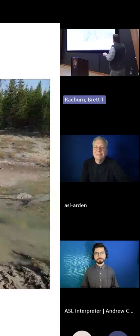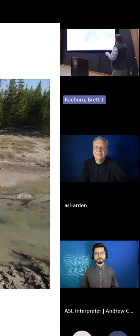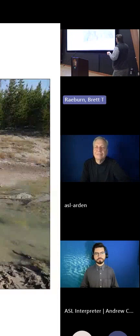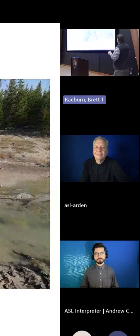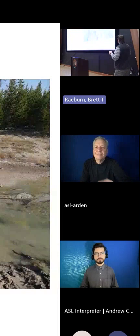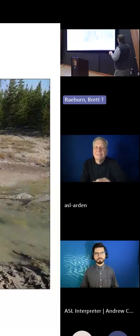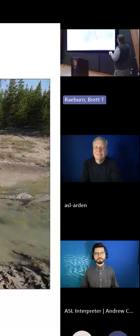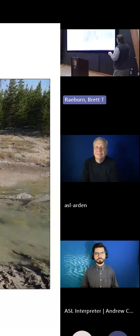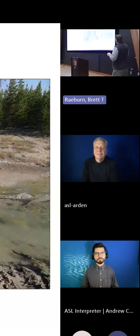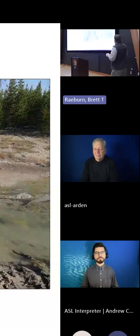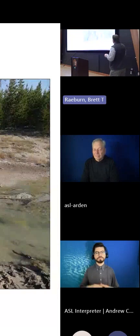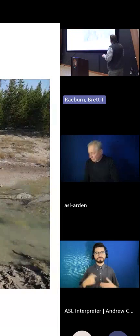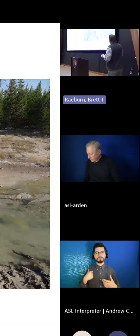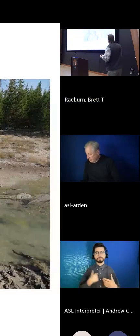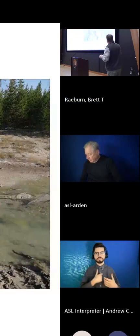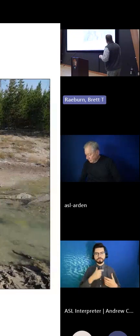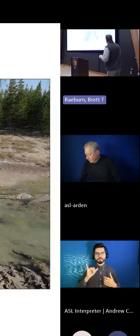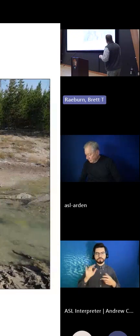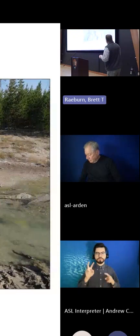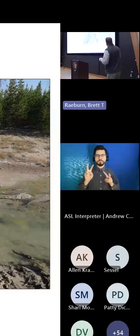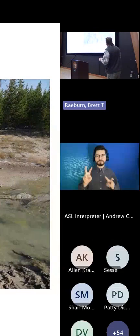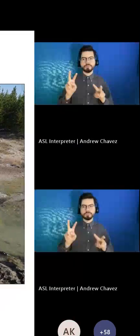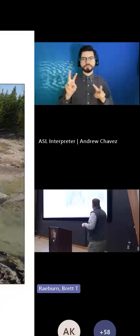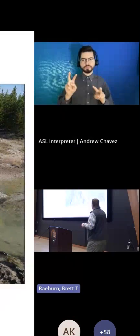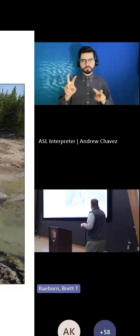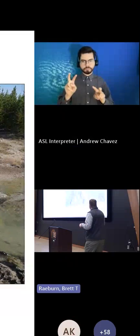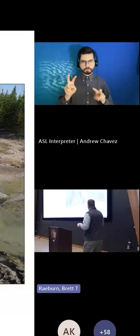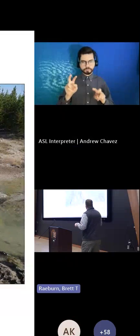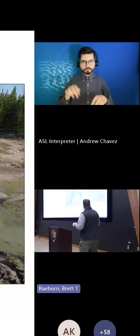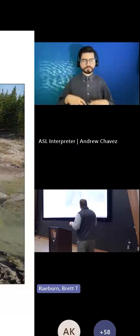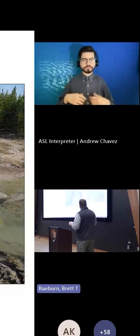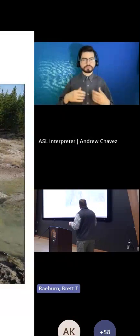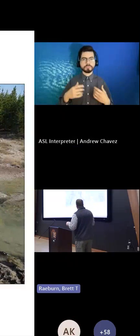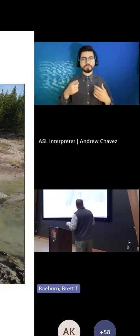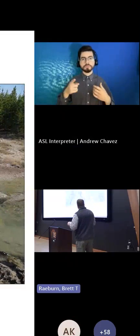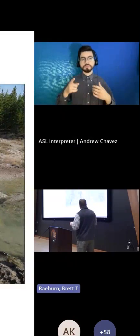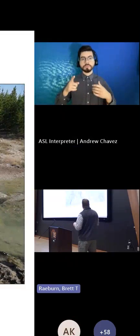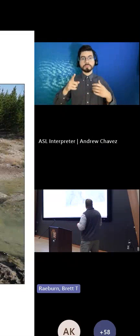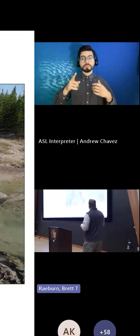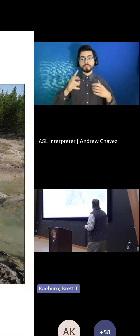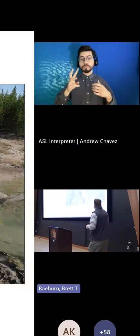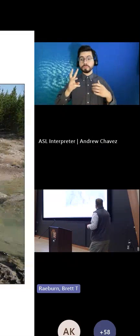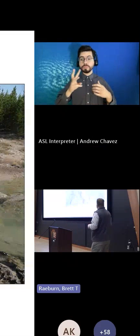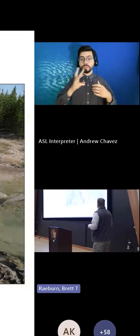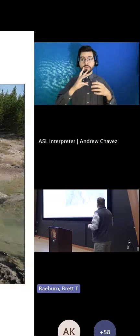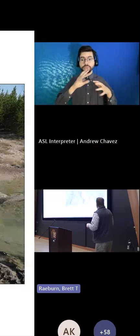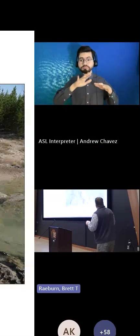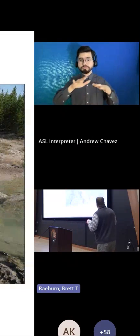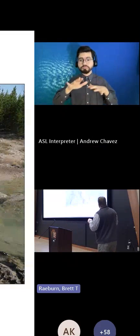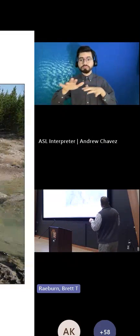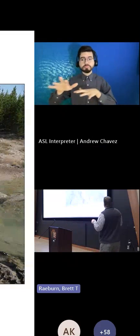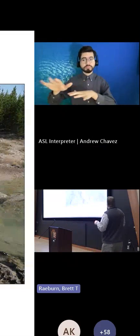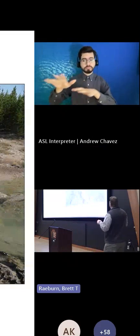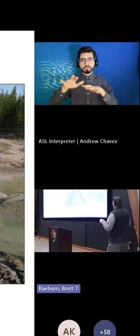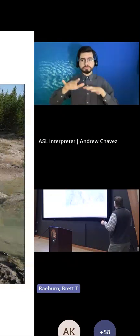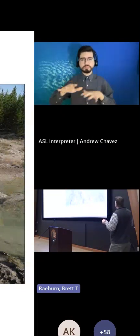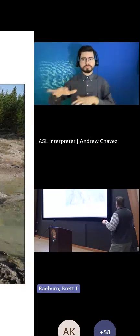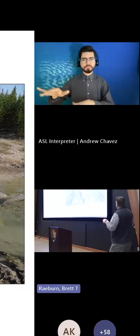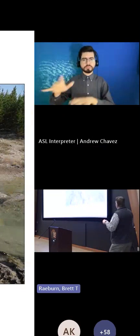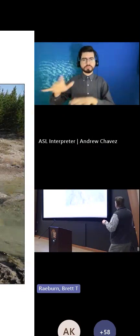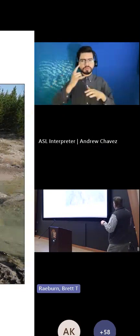We also monitor the flow of the rivers in Yellowstone. This is a picture